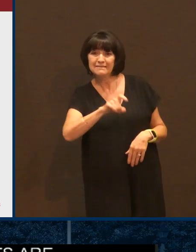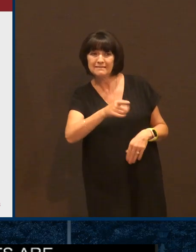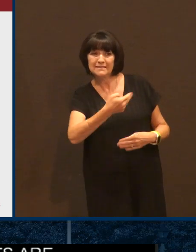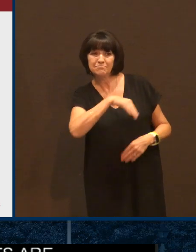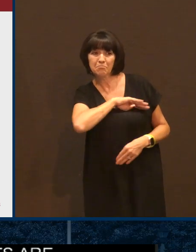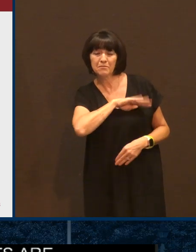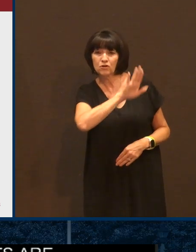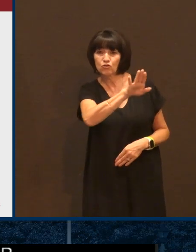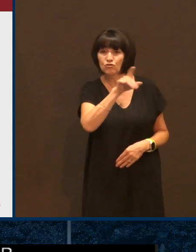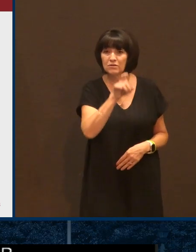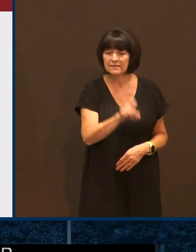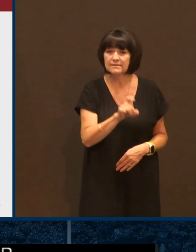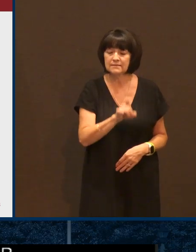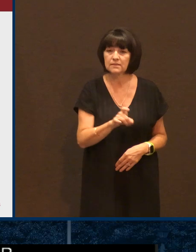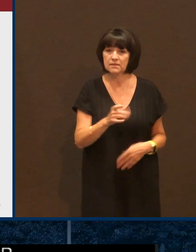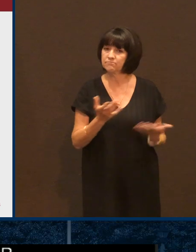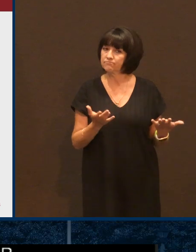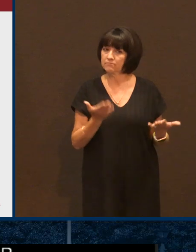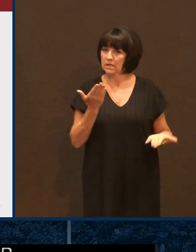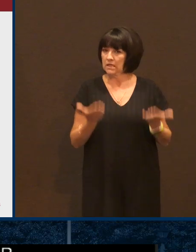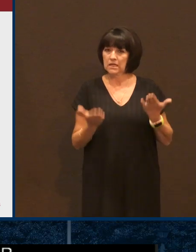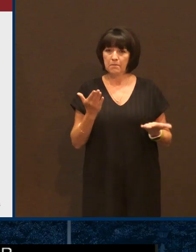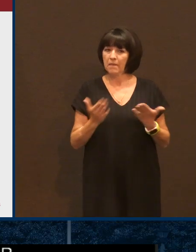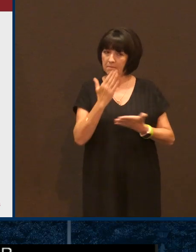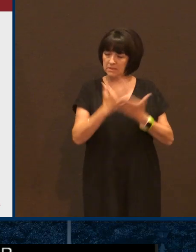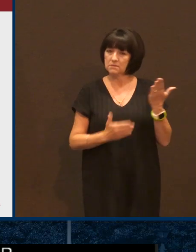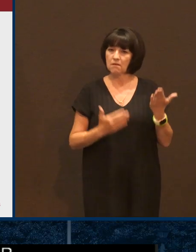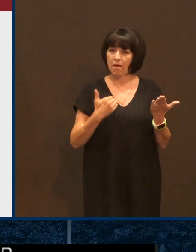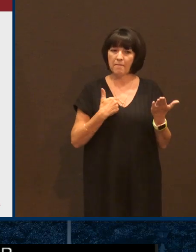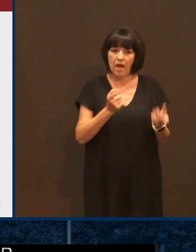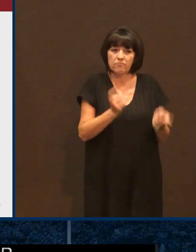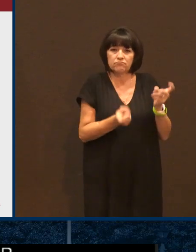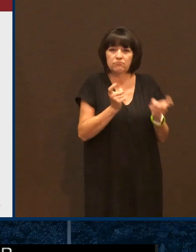take a different look in different places.